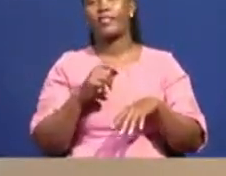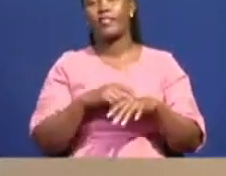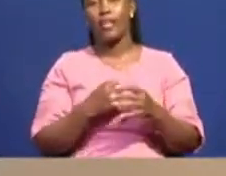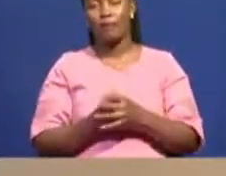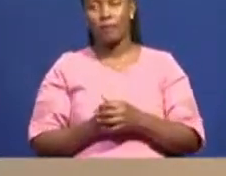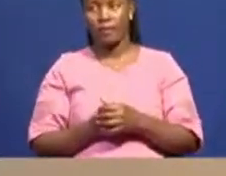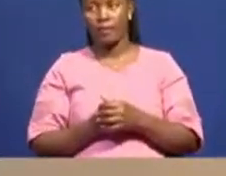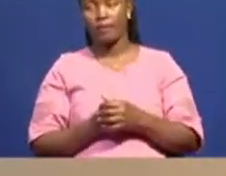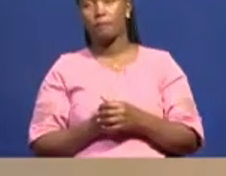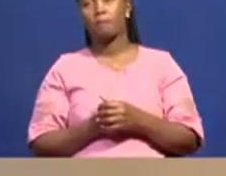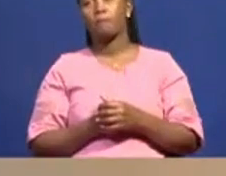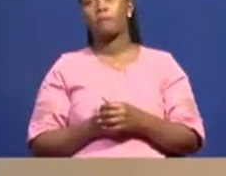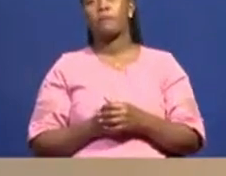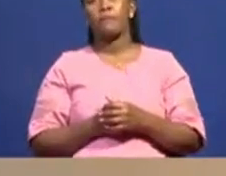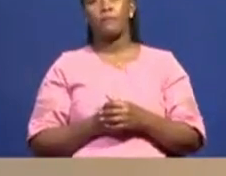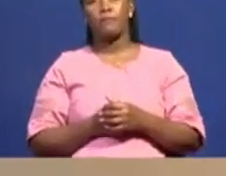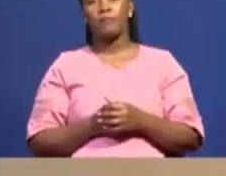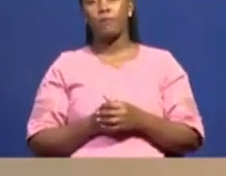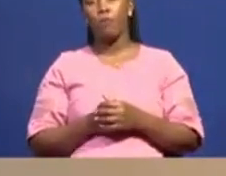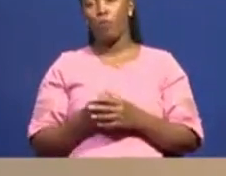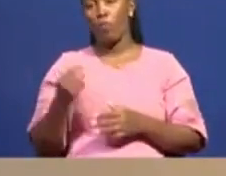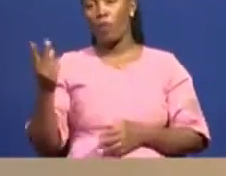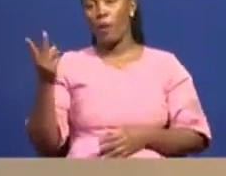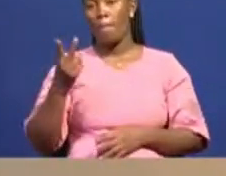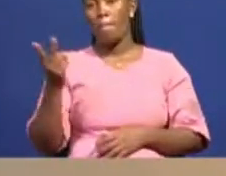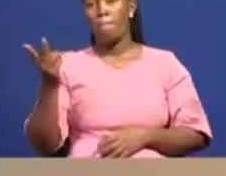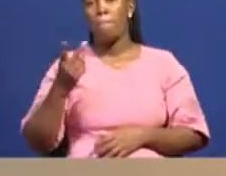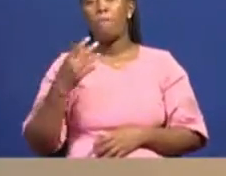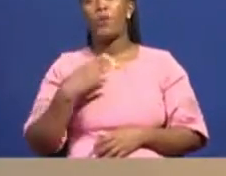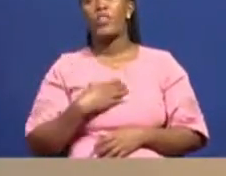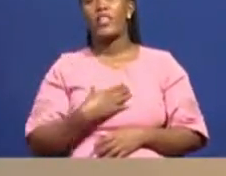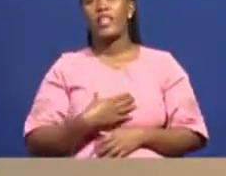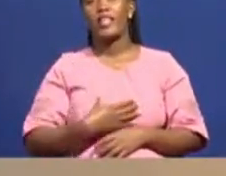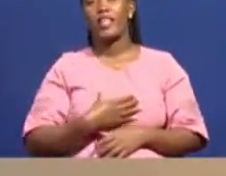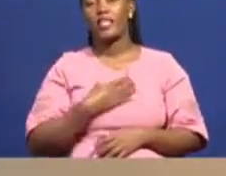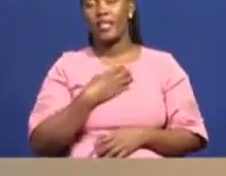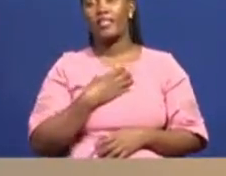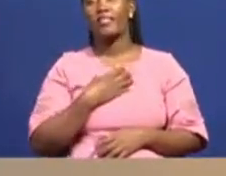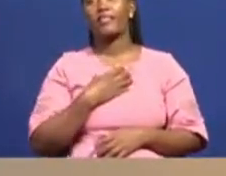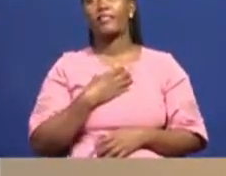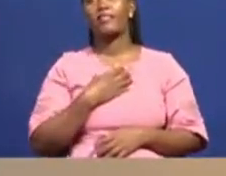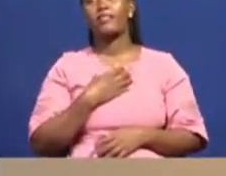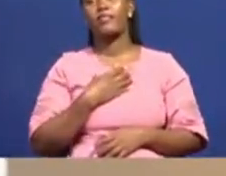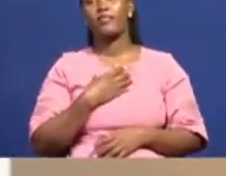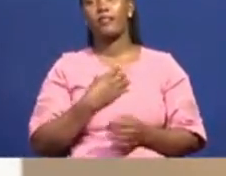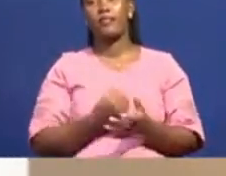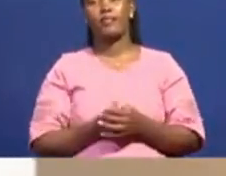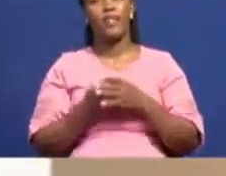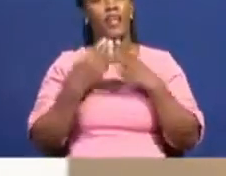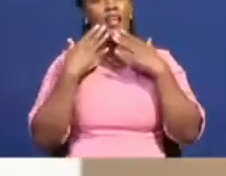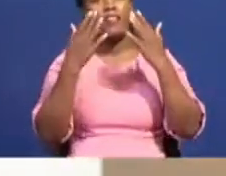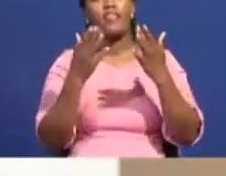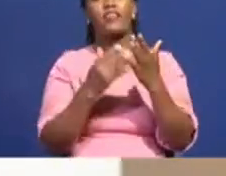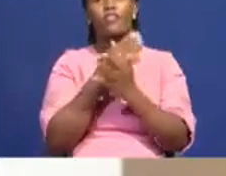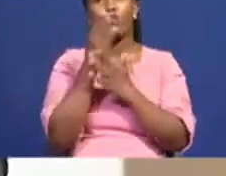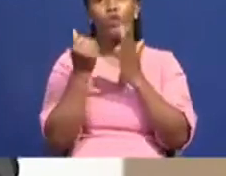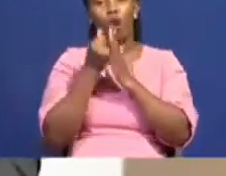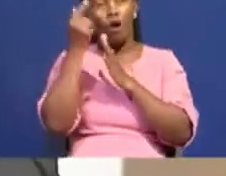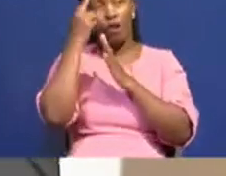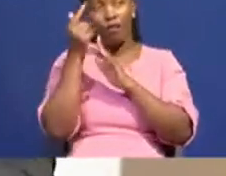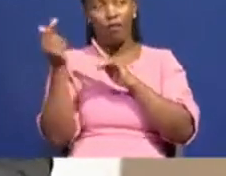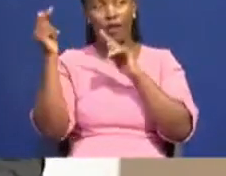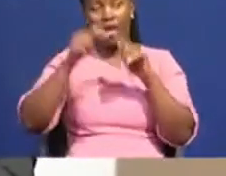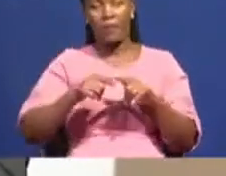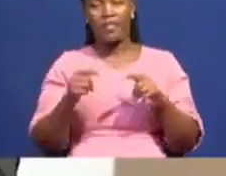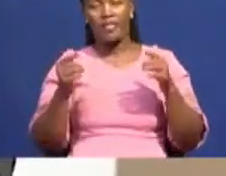Africa, and the founder of EcoSave Africa. Antony Sure, the head of carbon projects financing at Verst Carbon. Thank you for joining us. This is where we put a cap